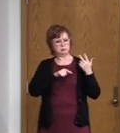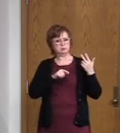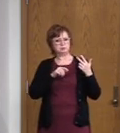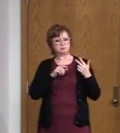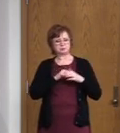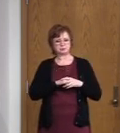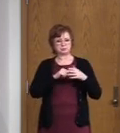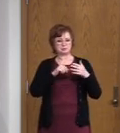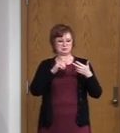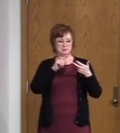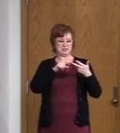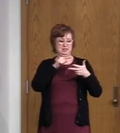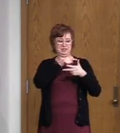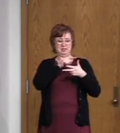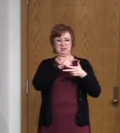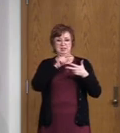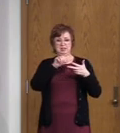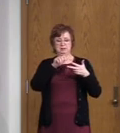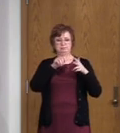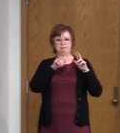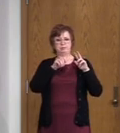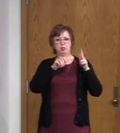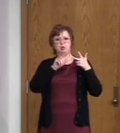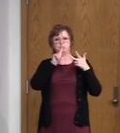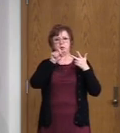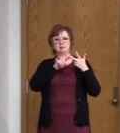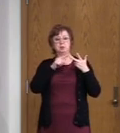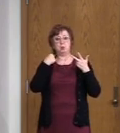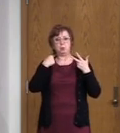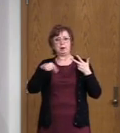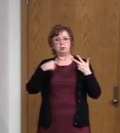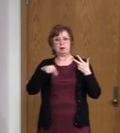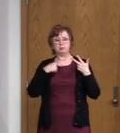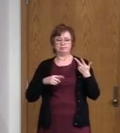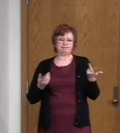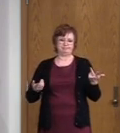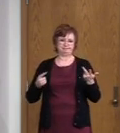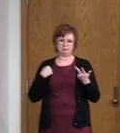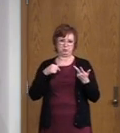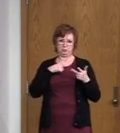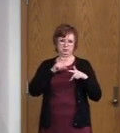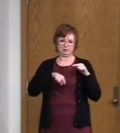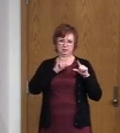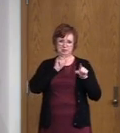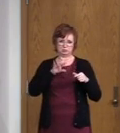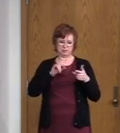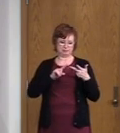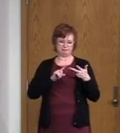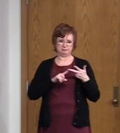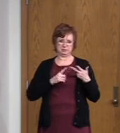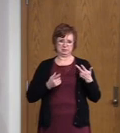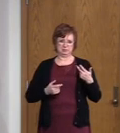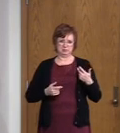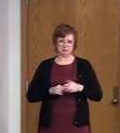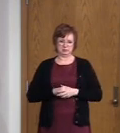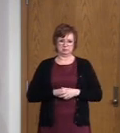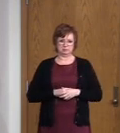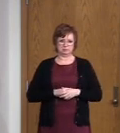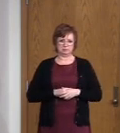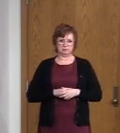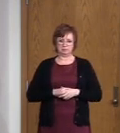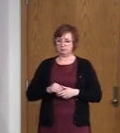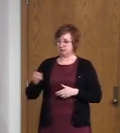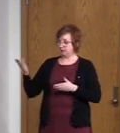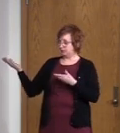The when is a little bit out of our hands right now. Well, it's not a little bit, it's completely out of our hands. That's when the vaccination or the vaccines actually start